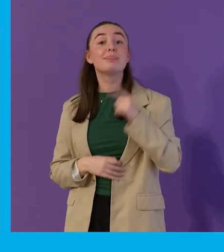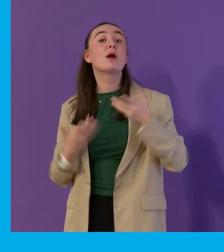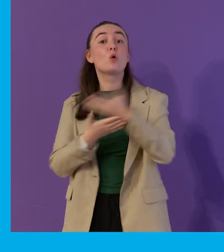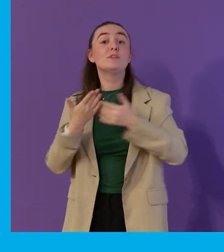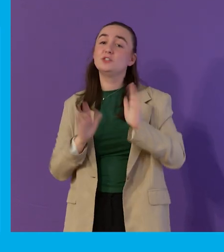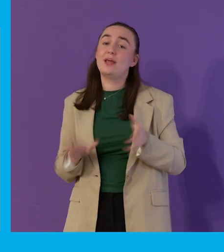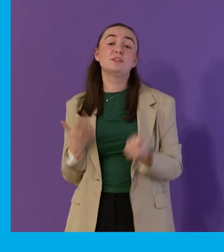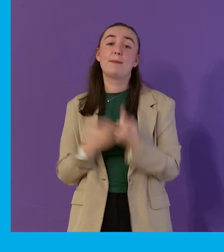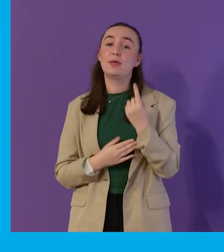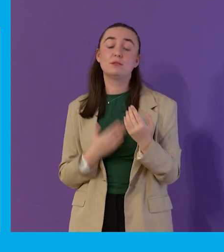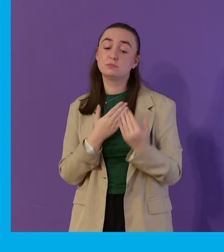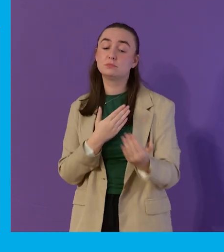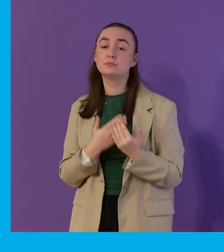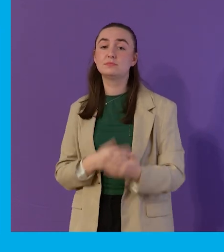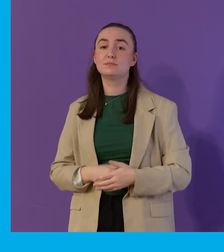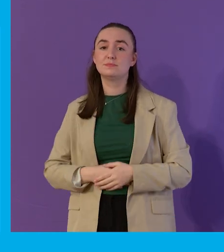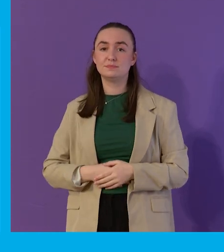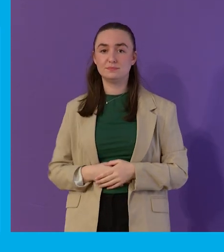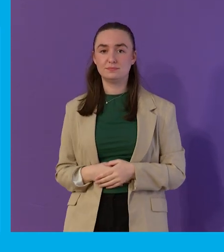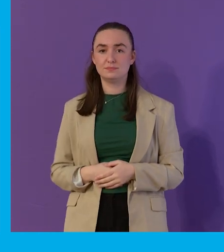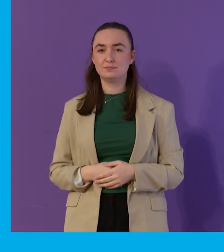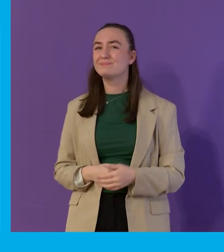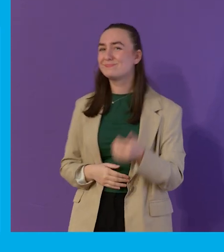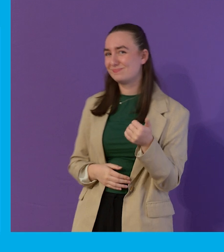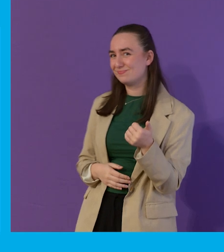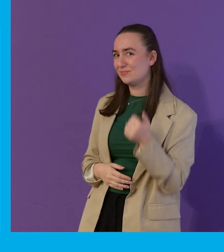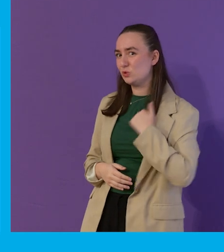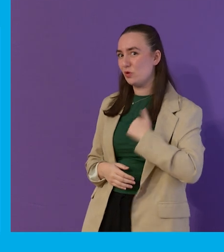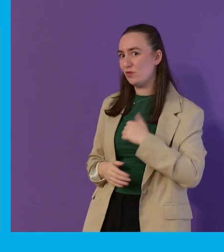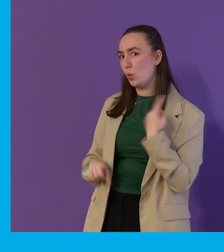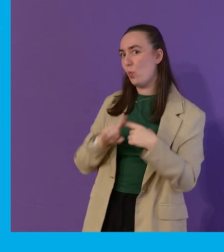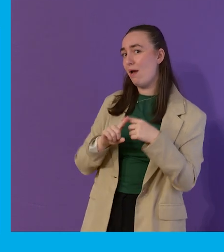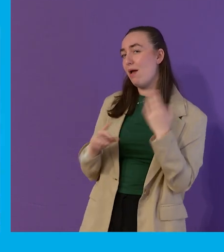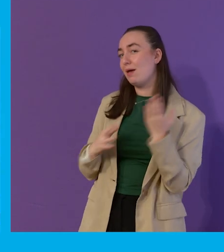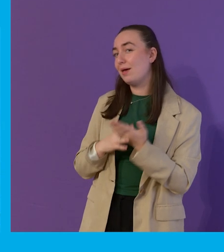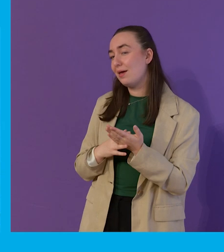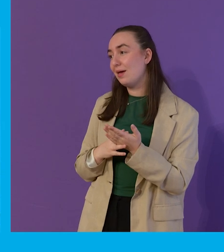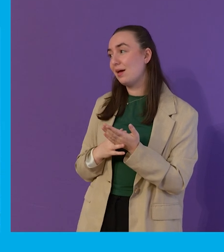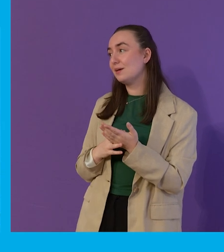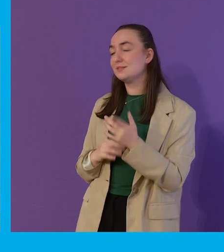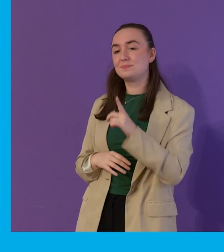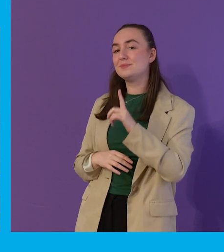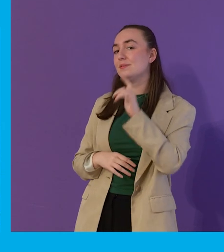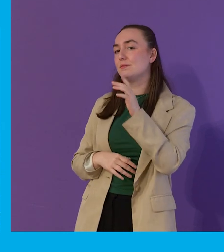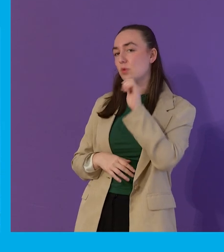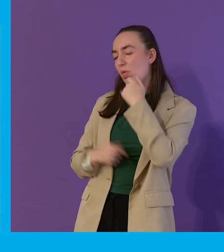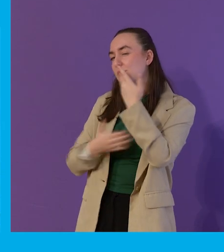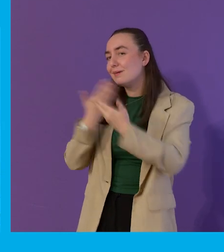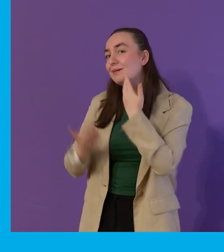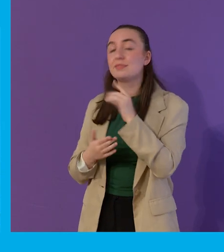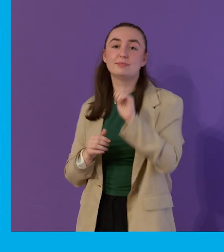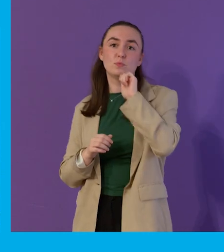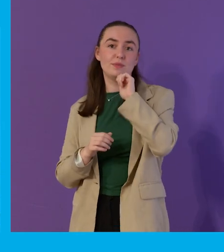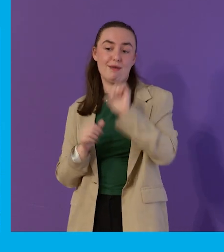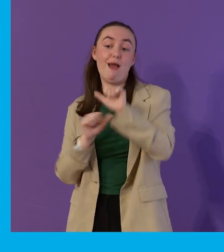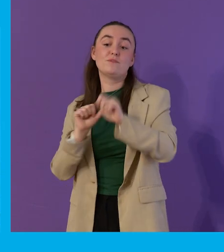needs to be had. And I just quick come in and then I'll bring you in and then I'm going to go to questions from the audience.